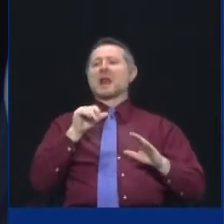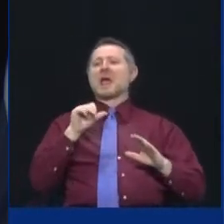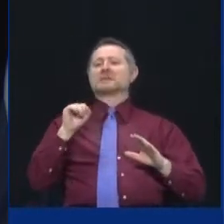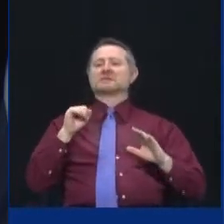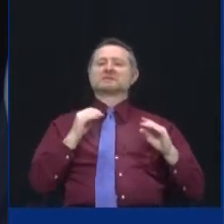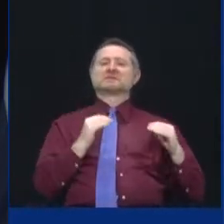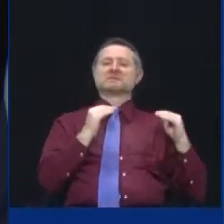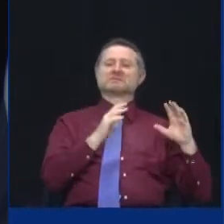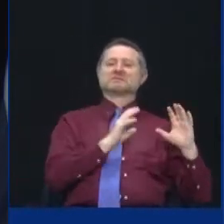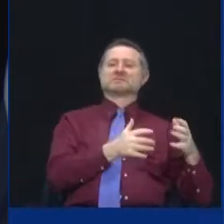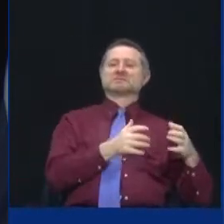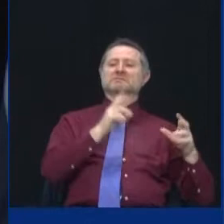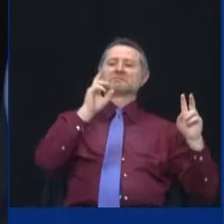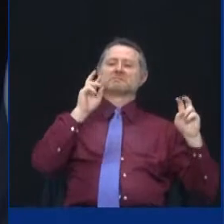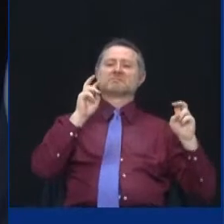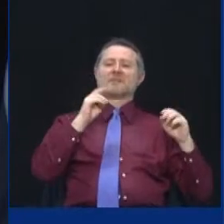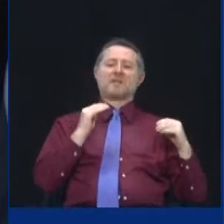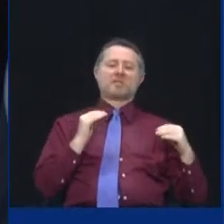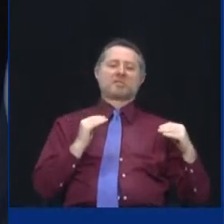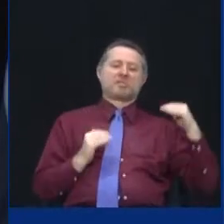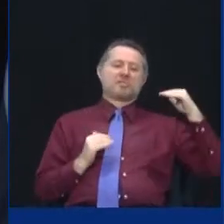suggests a connotation